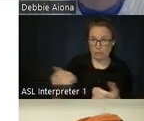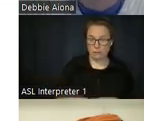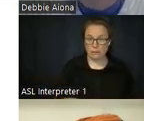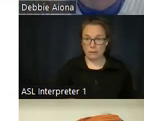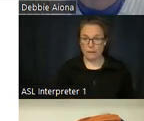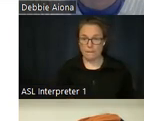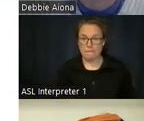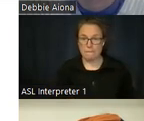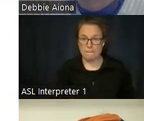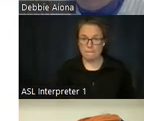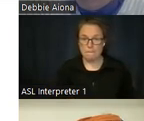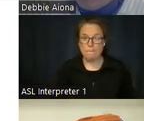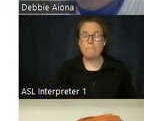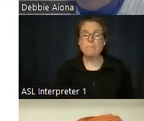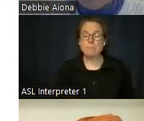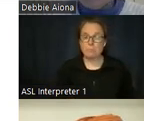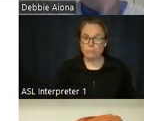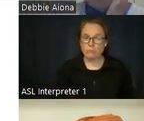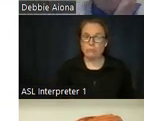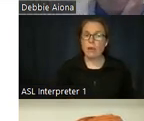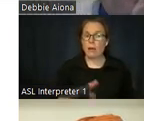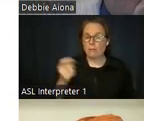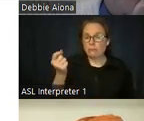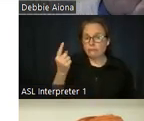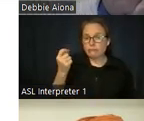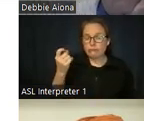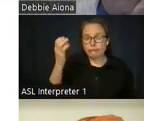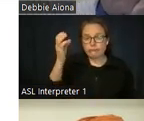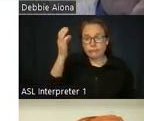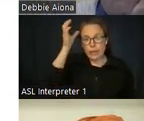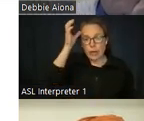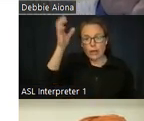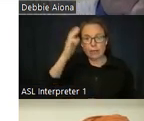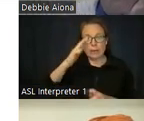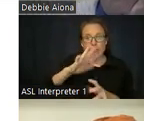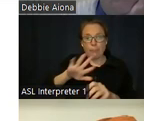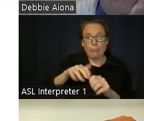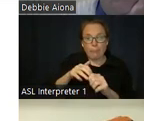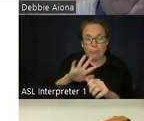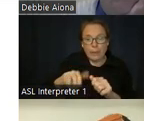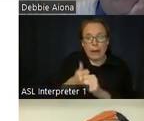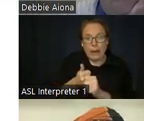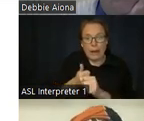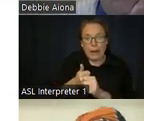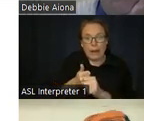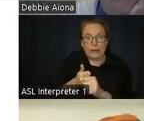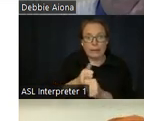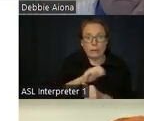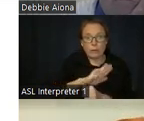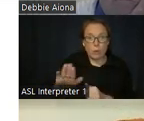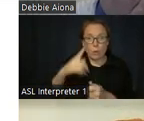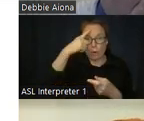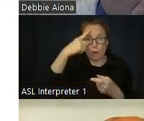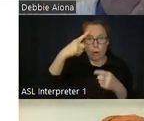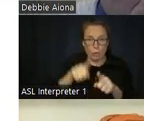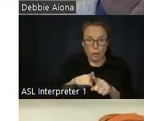I just a quick note on this, the idea behind much of the areas of agreement is that, you know, the portions of it that